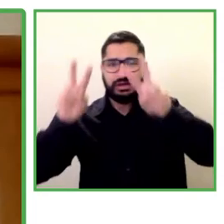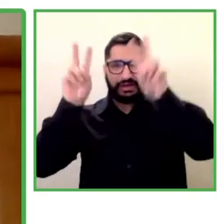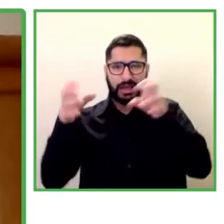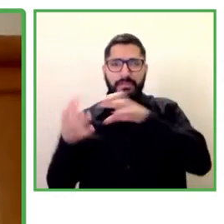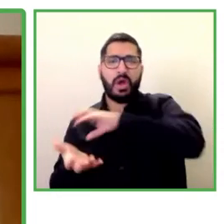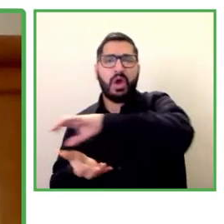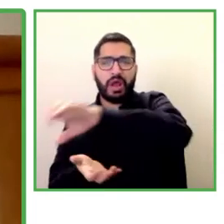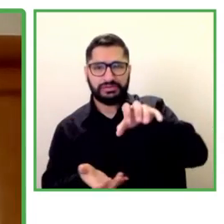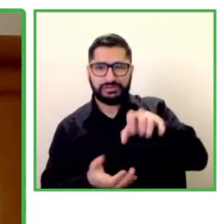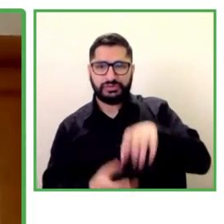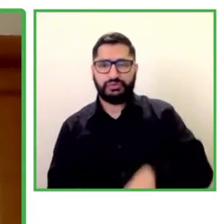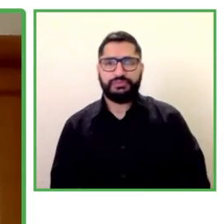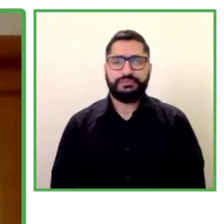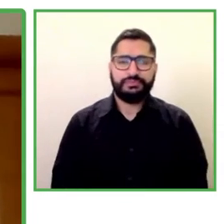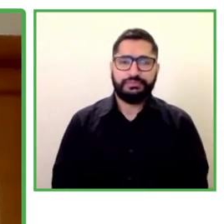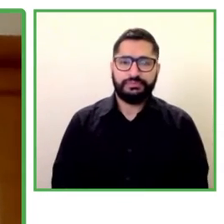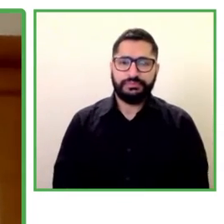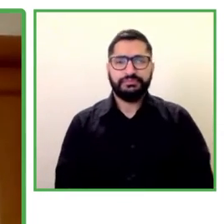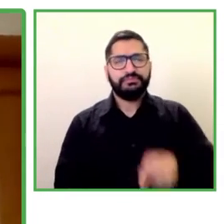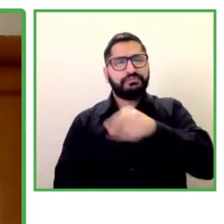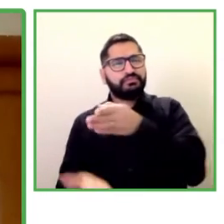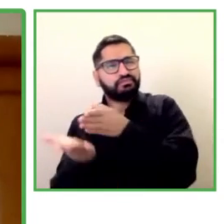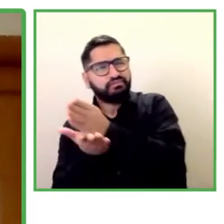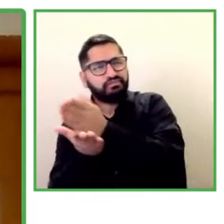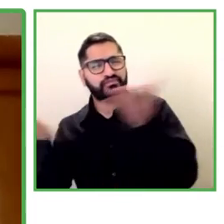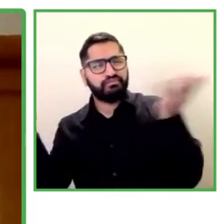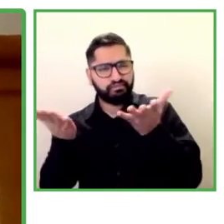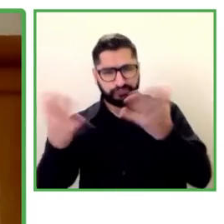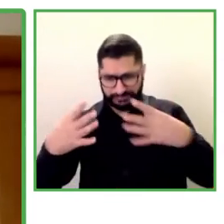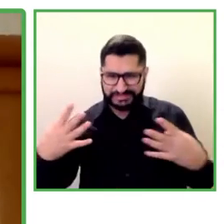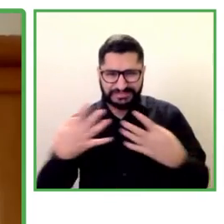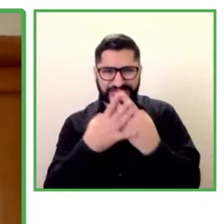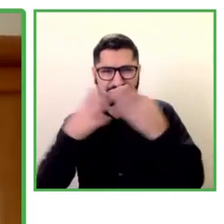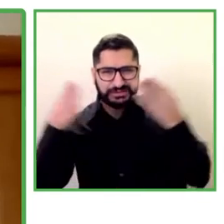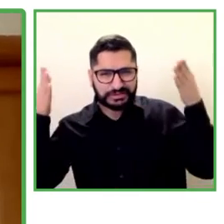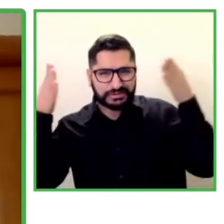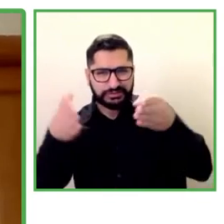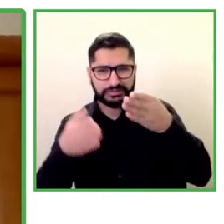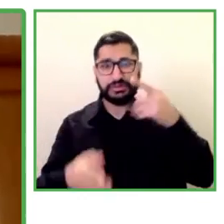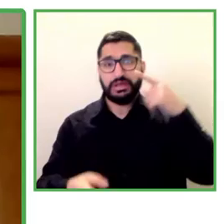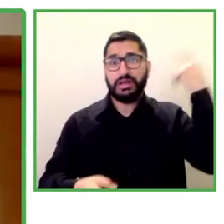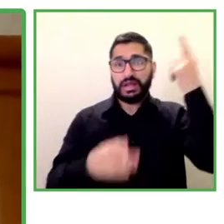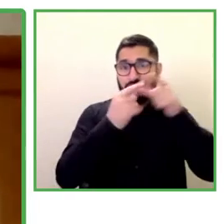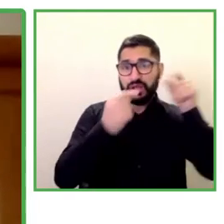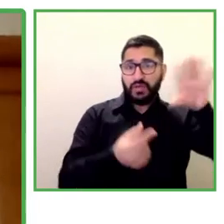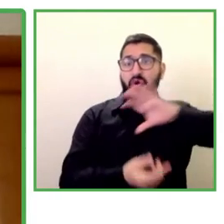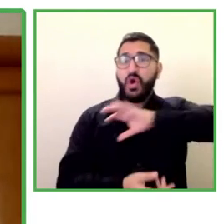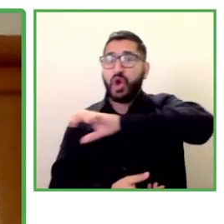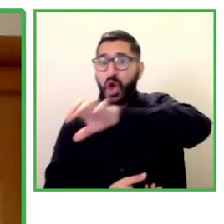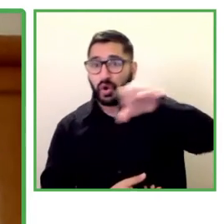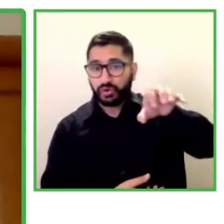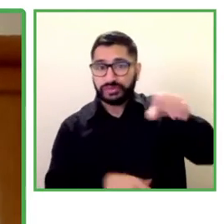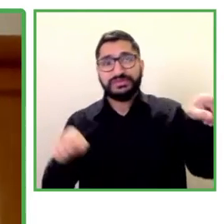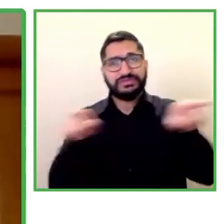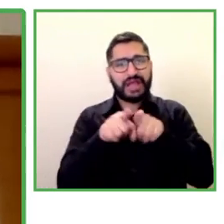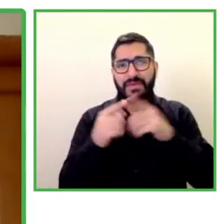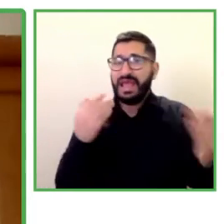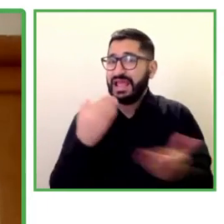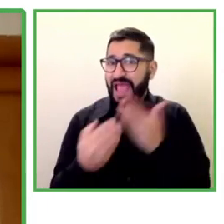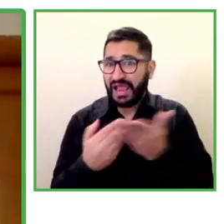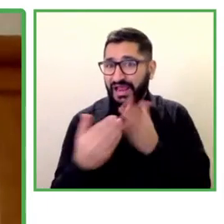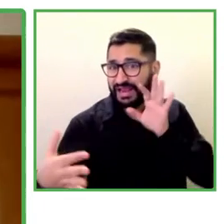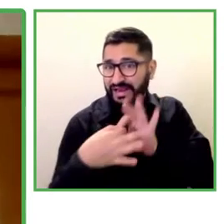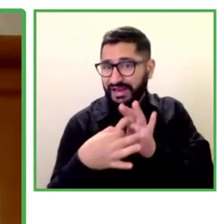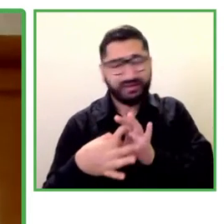The creation of this organizations is not easy at all, because we need to be